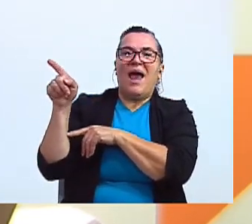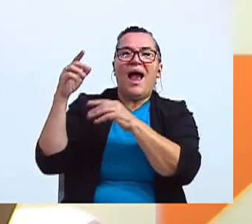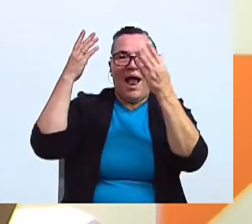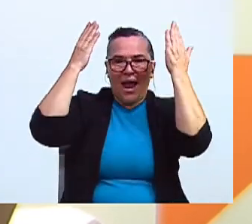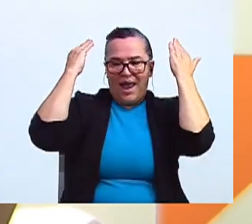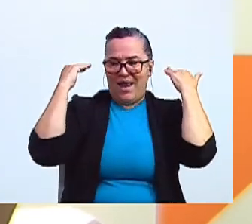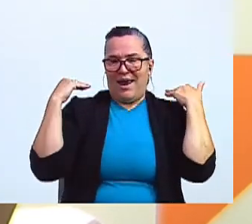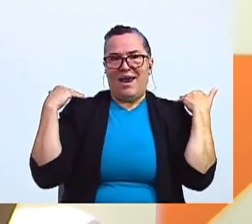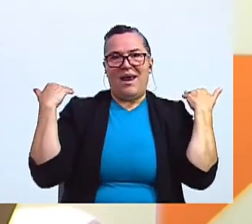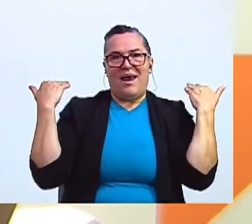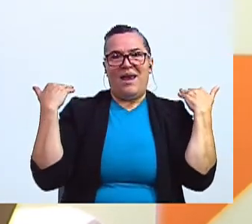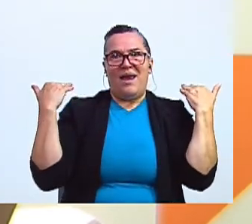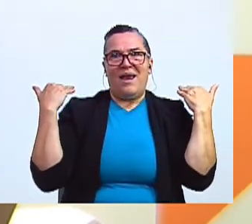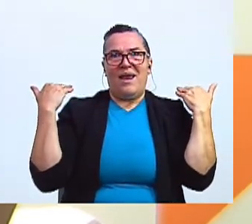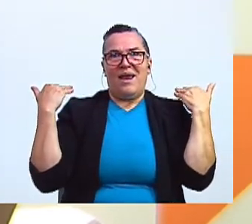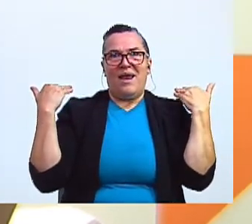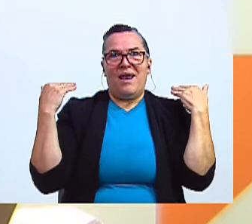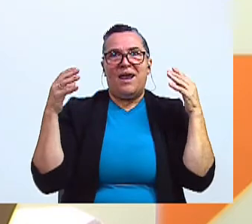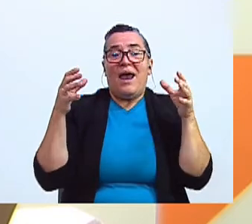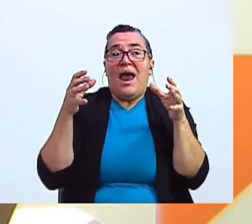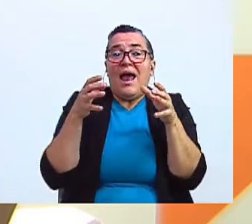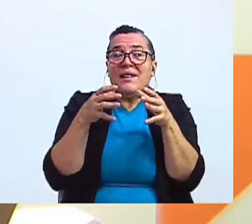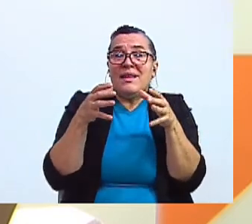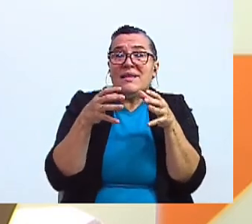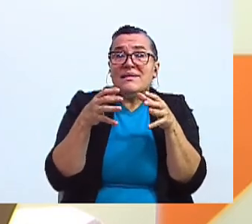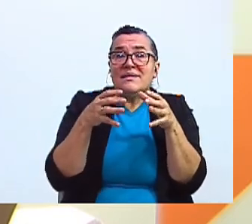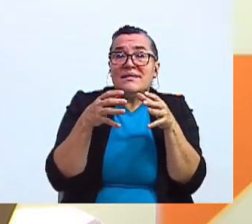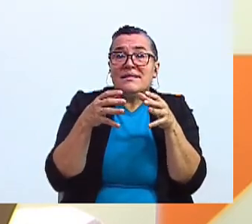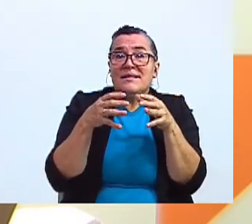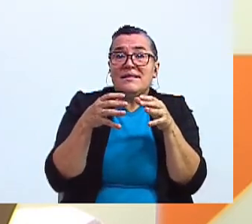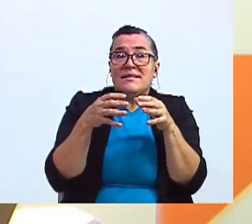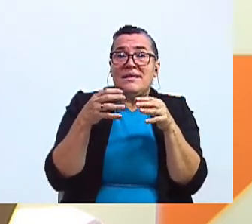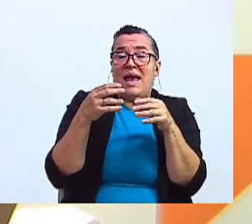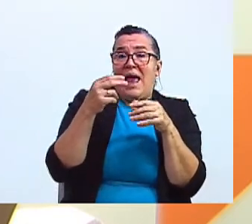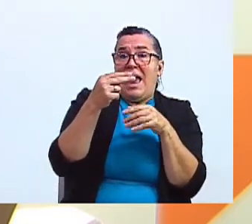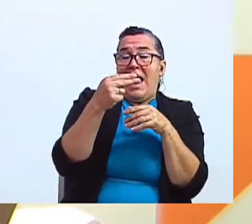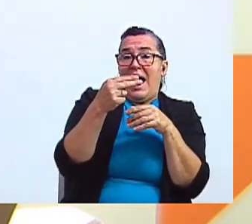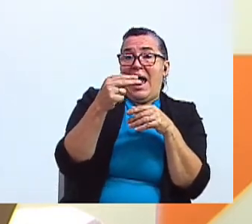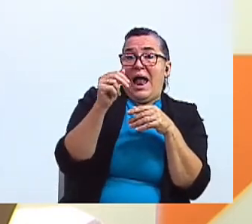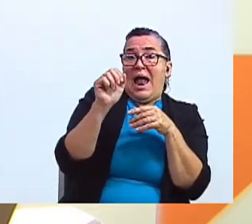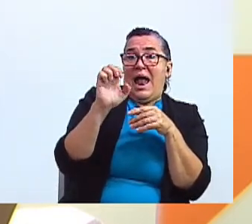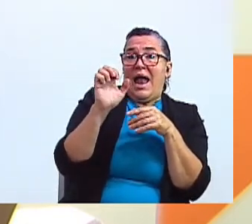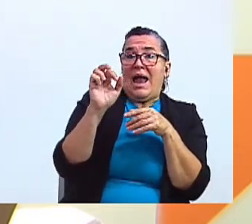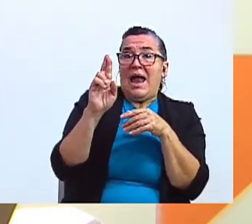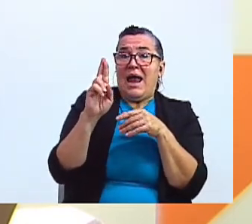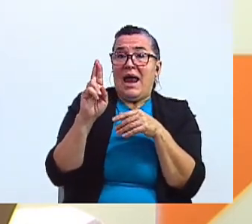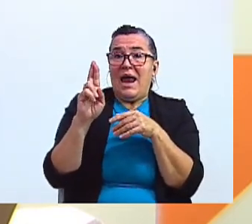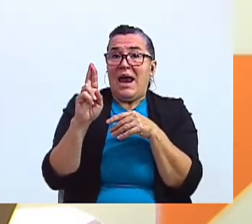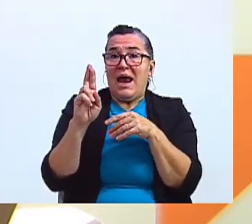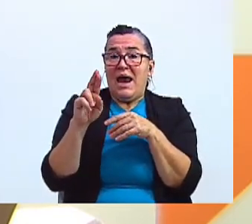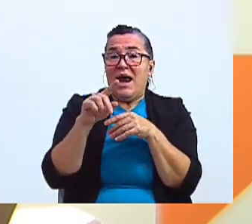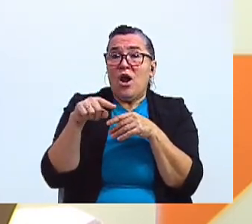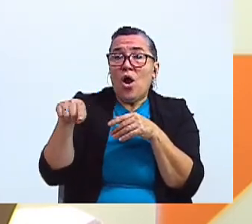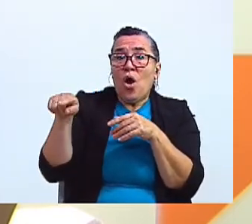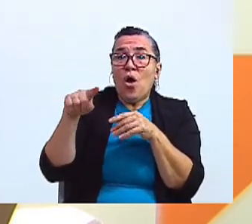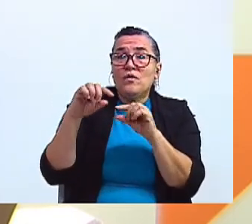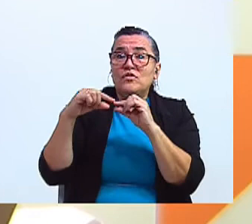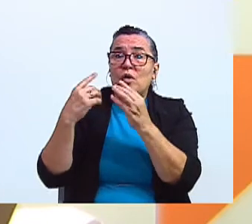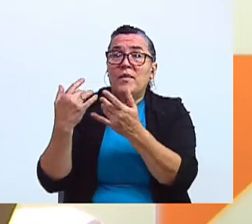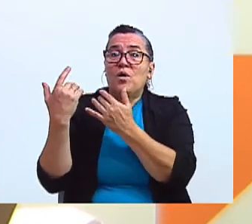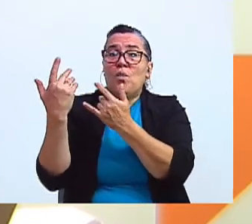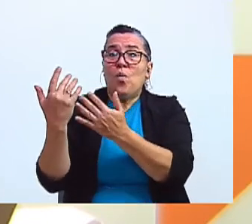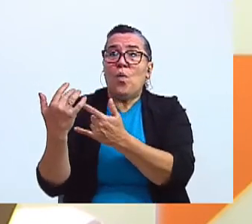a herd of choppers are waiting anxiously for the store